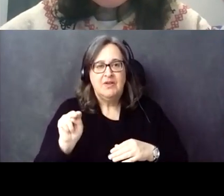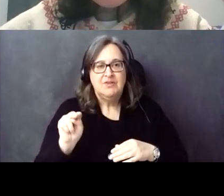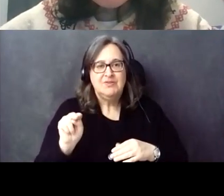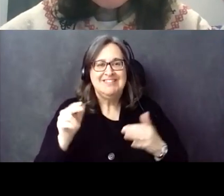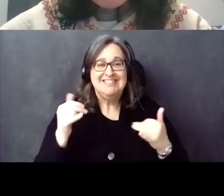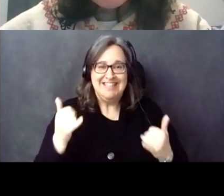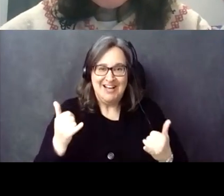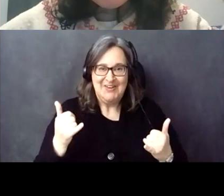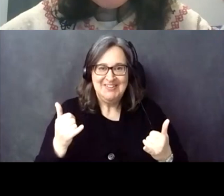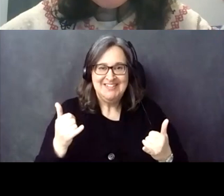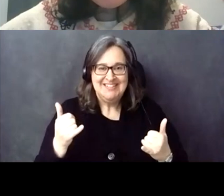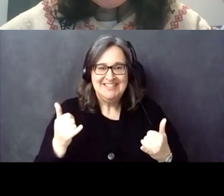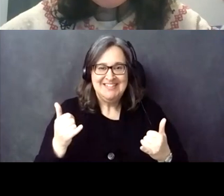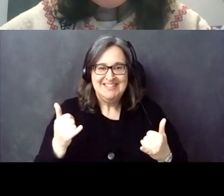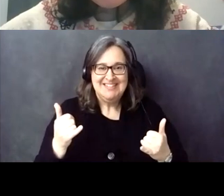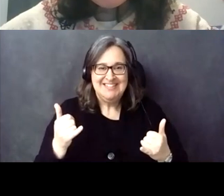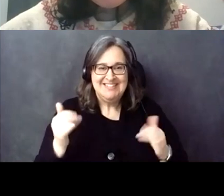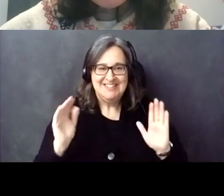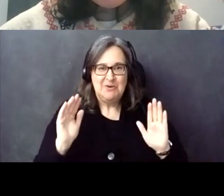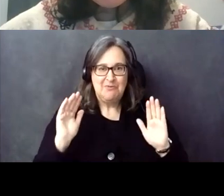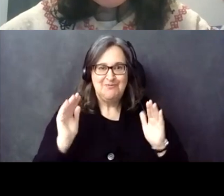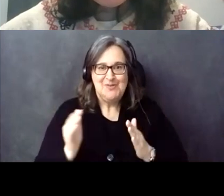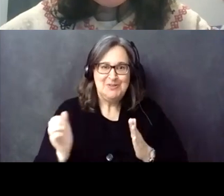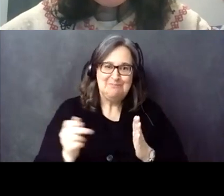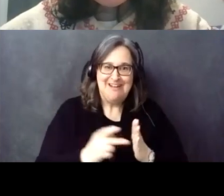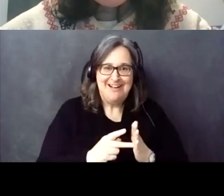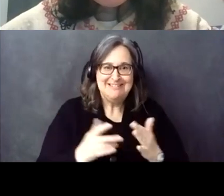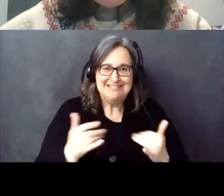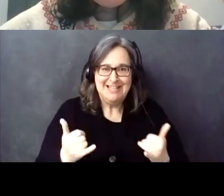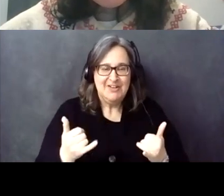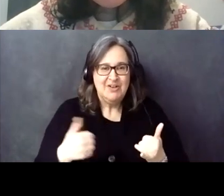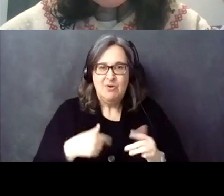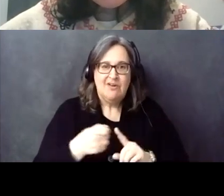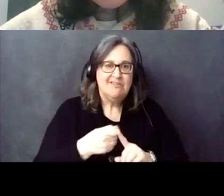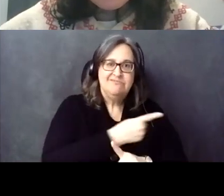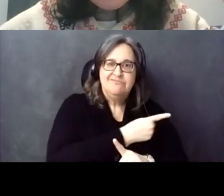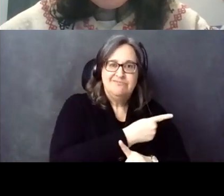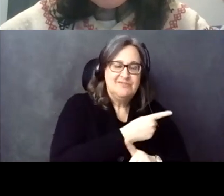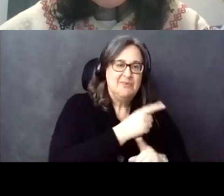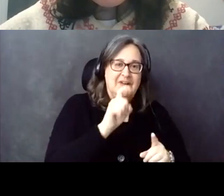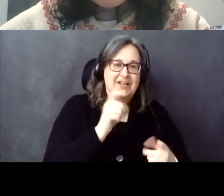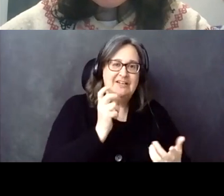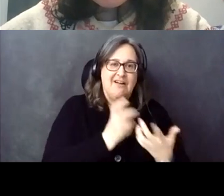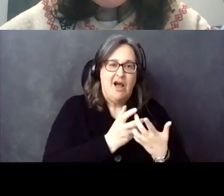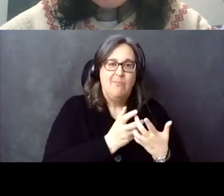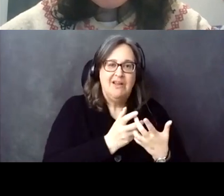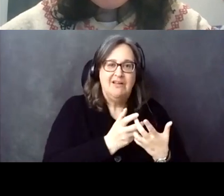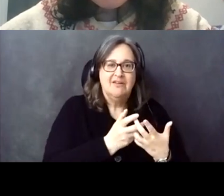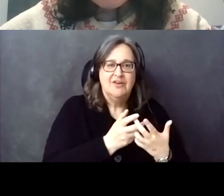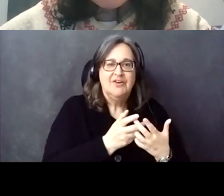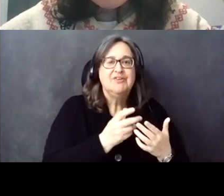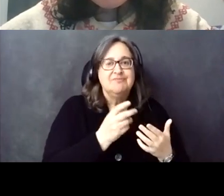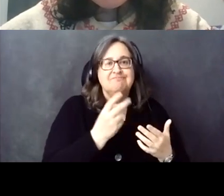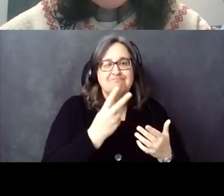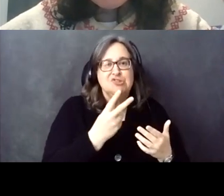to sort of recenter us back on. We really had to accommodate the elected